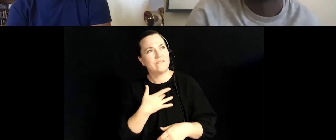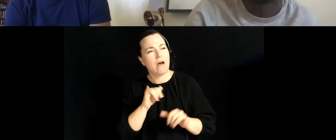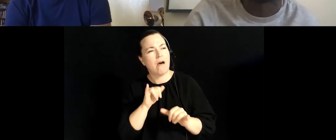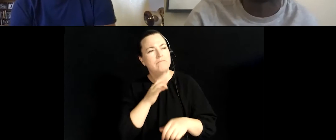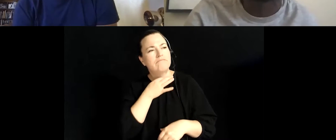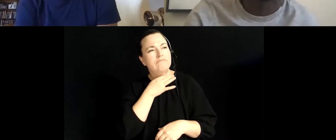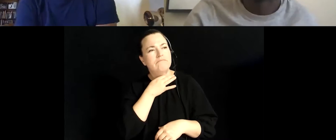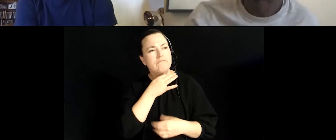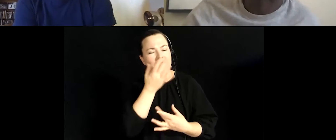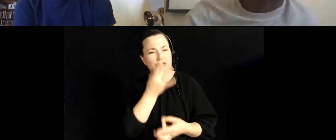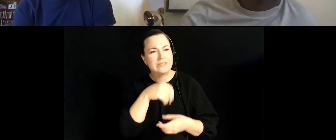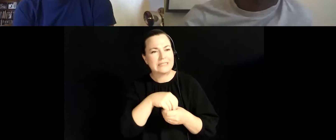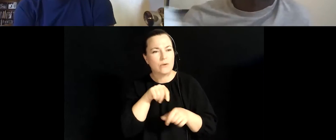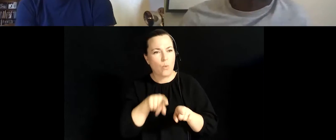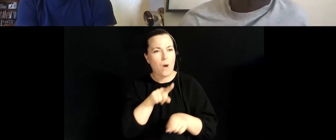Yeah, and collaborating.